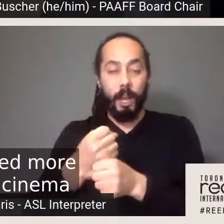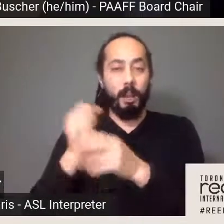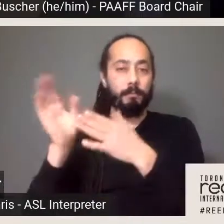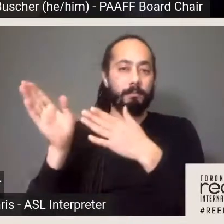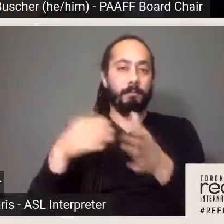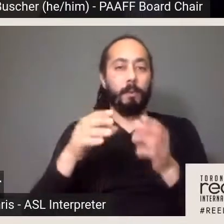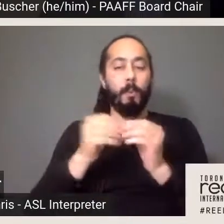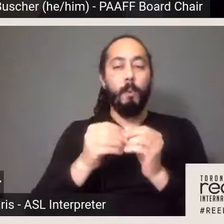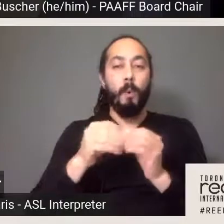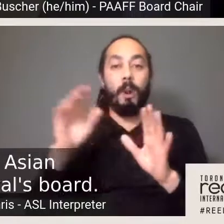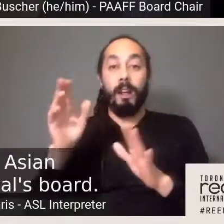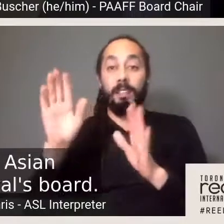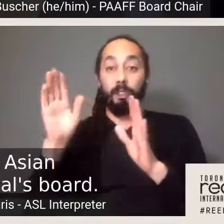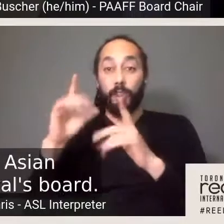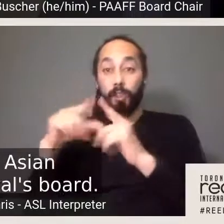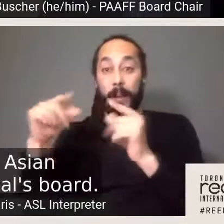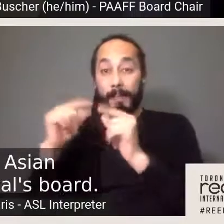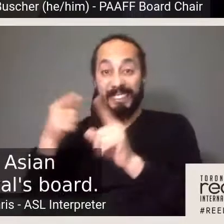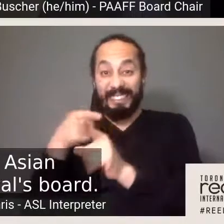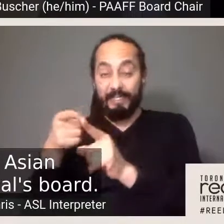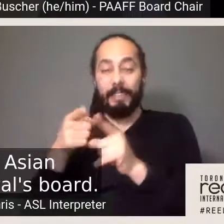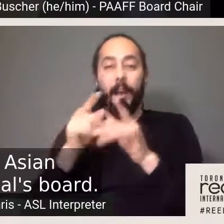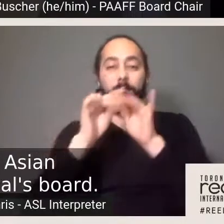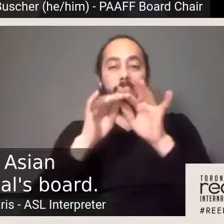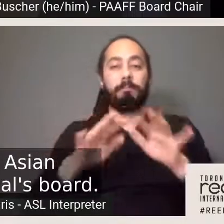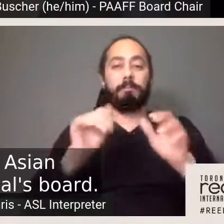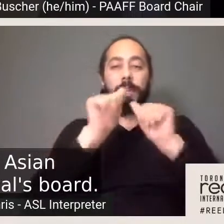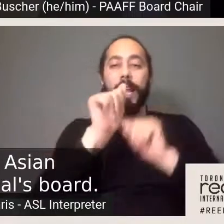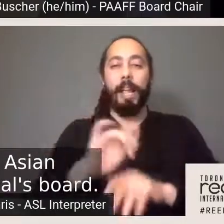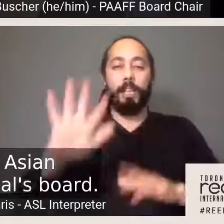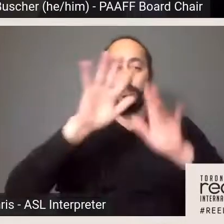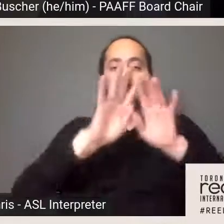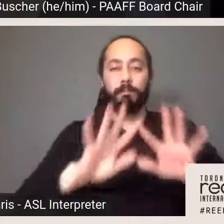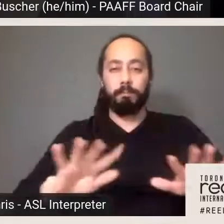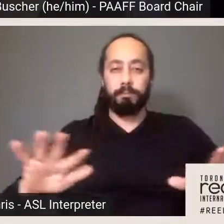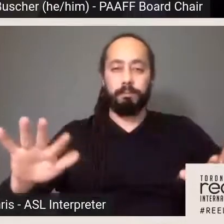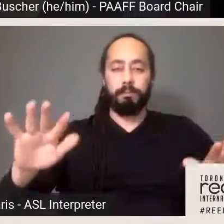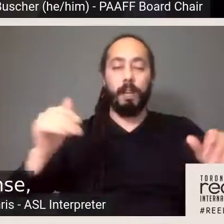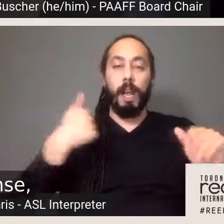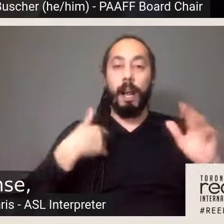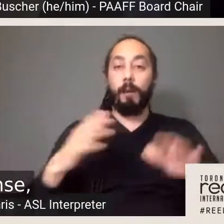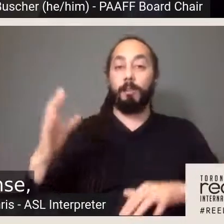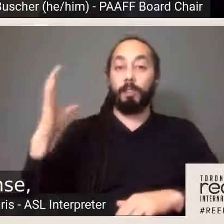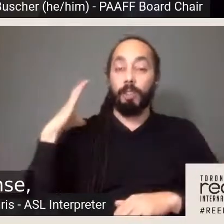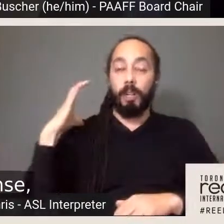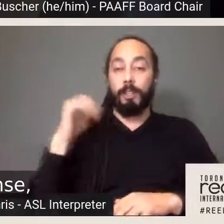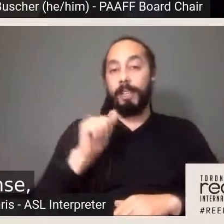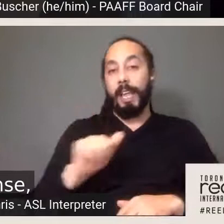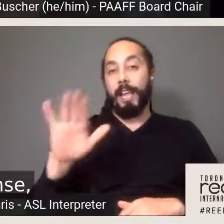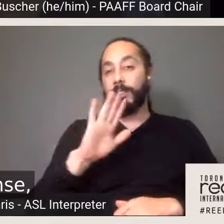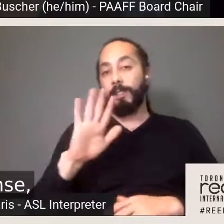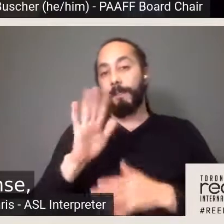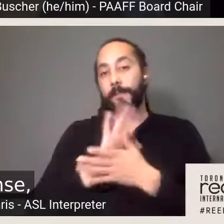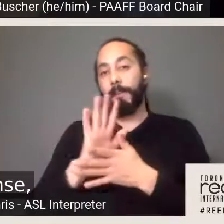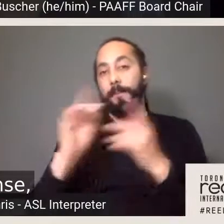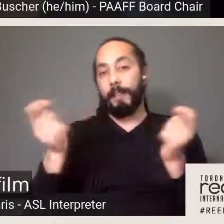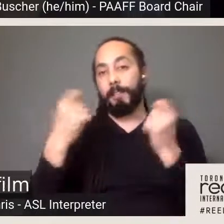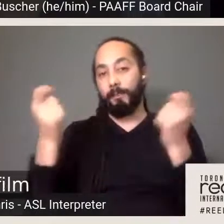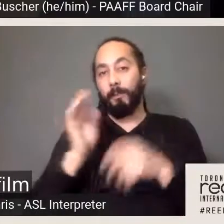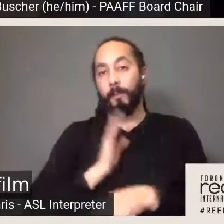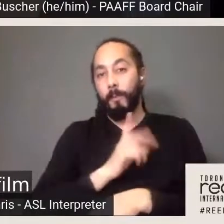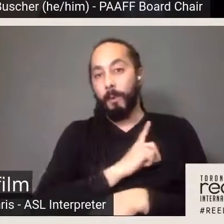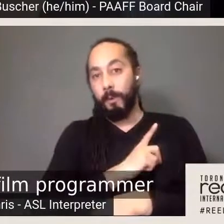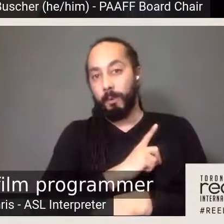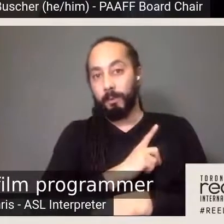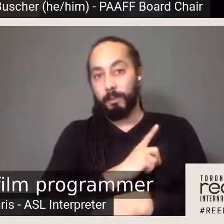cinema, and I chair the Philadelphia Asian American Film Festival's board. So in one sense, I look